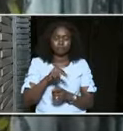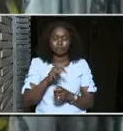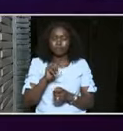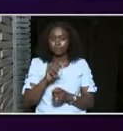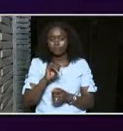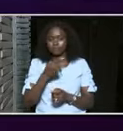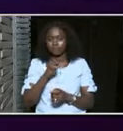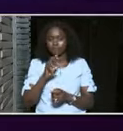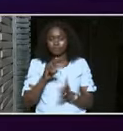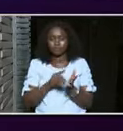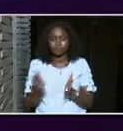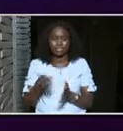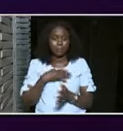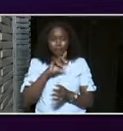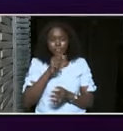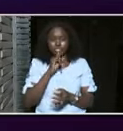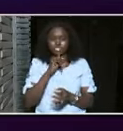is on overflooding.